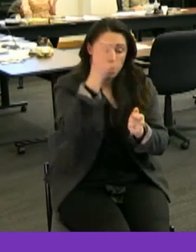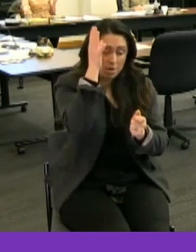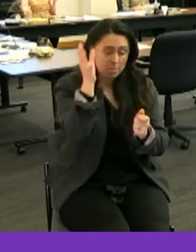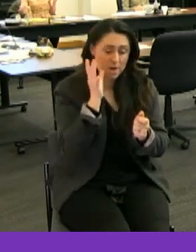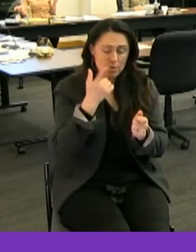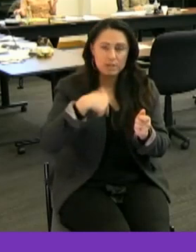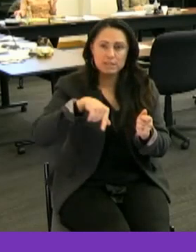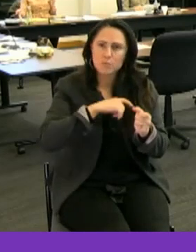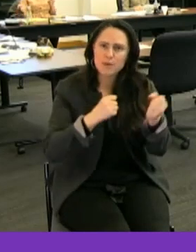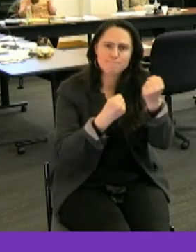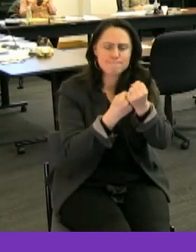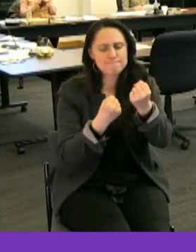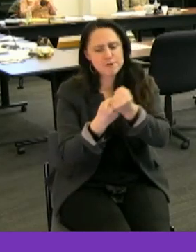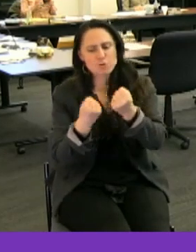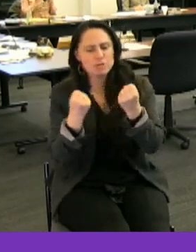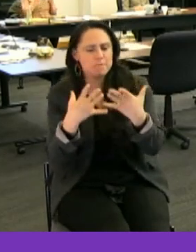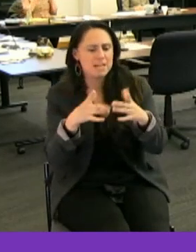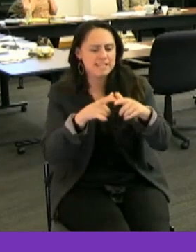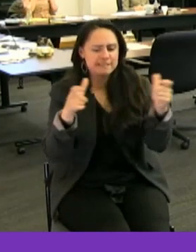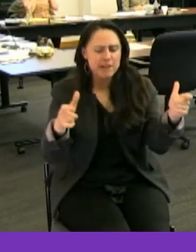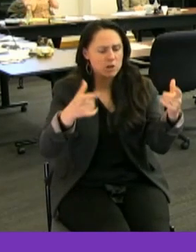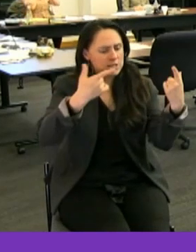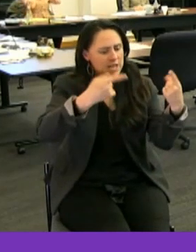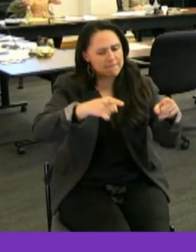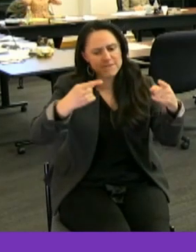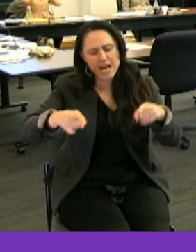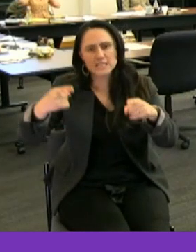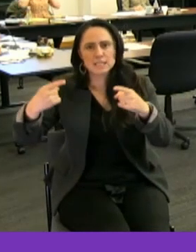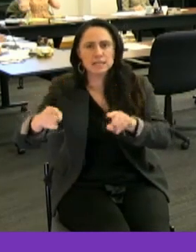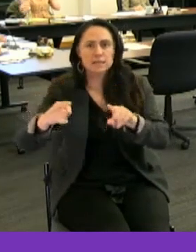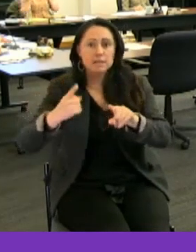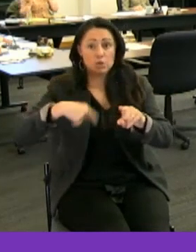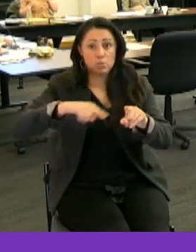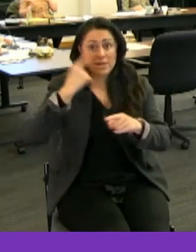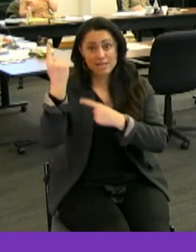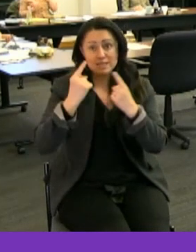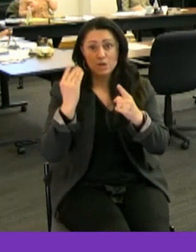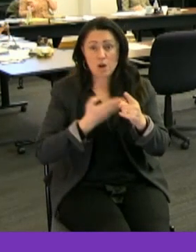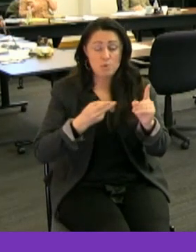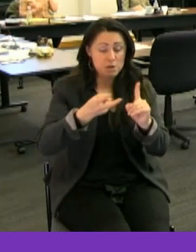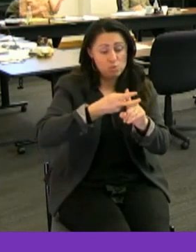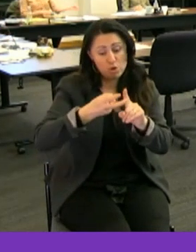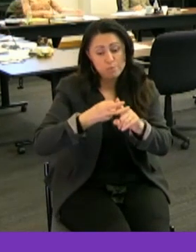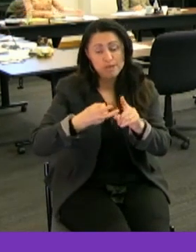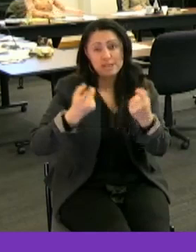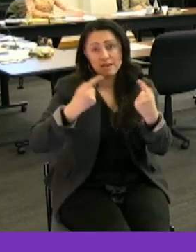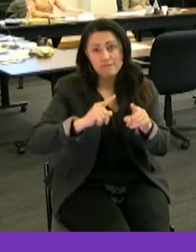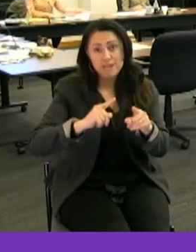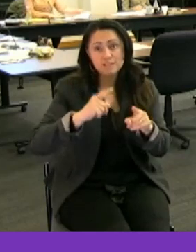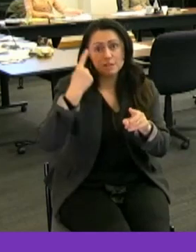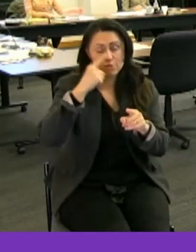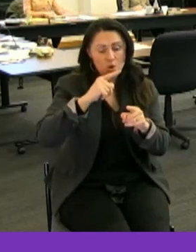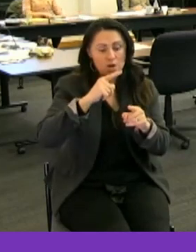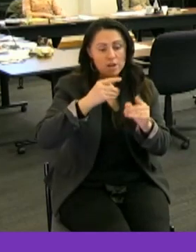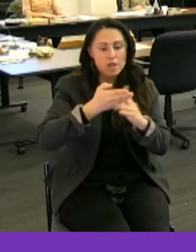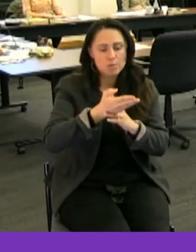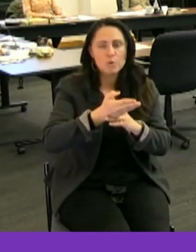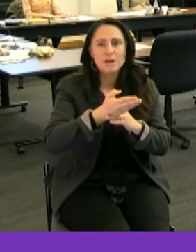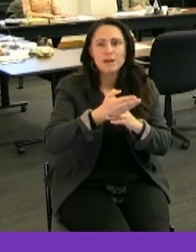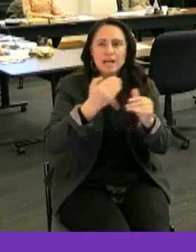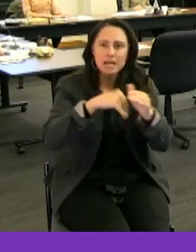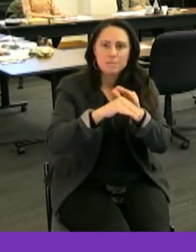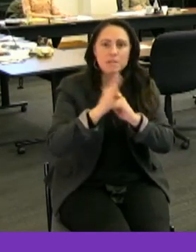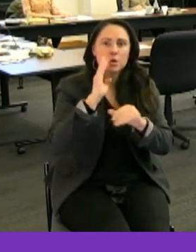we host a lot of large-scale events, what we consider our recruitment events through admissions. And I will